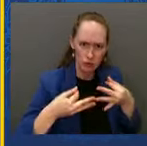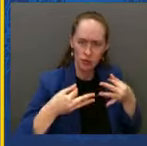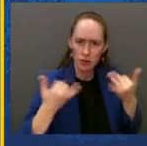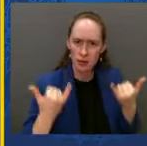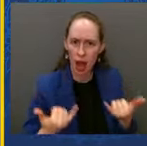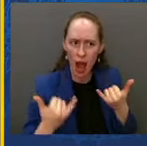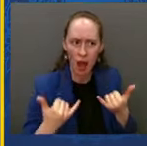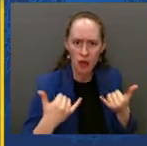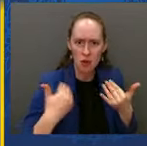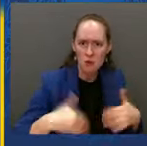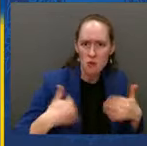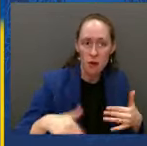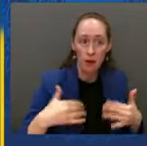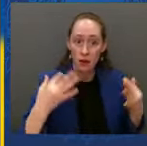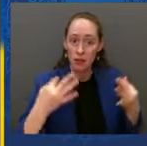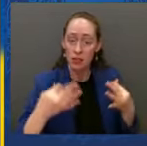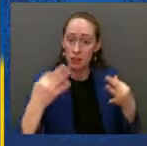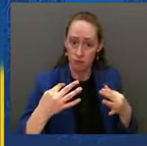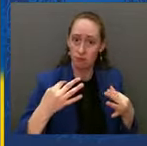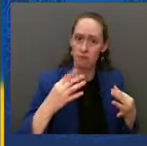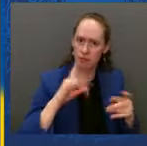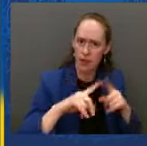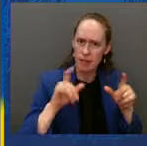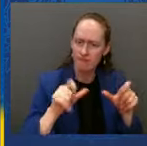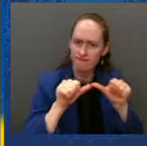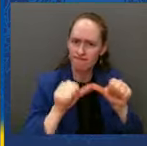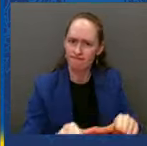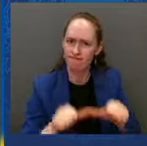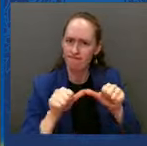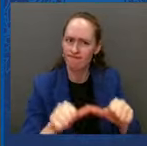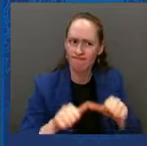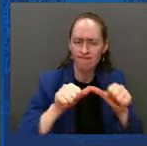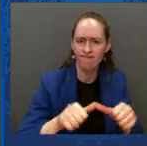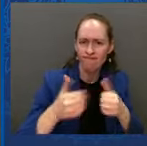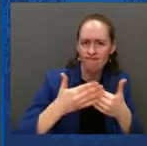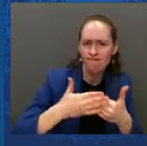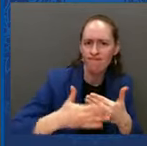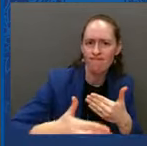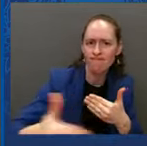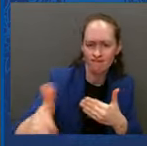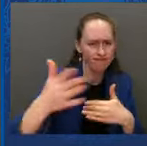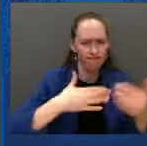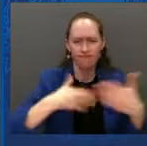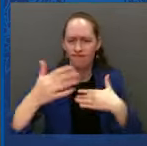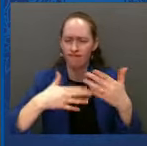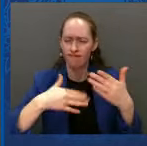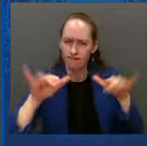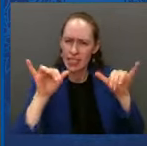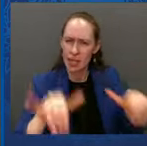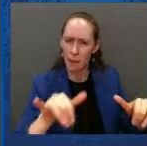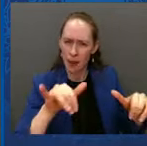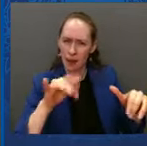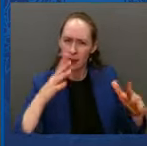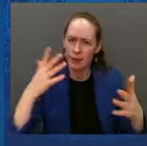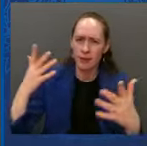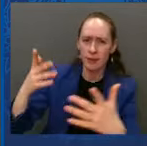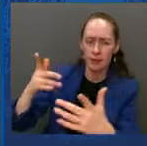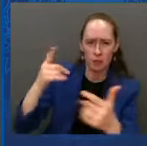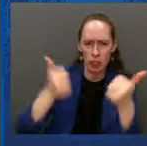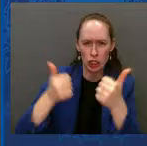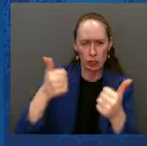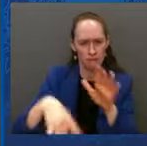and destroying, between hope and fear, between democracy that lifts up the human spirit and the brutal hand